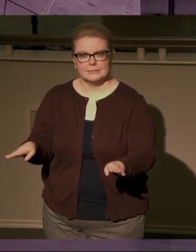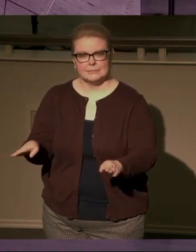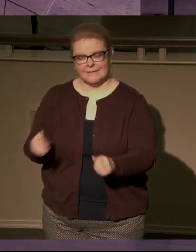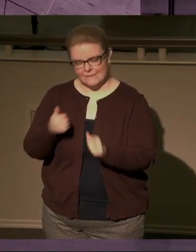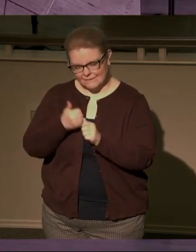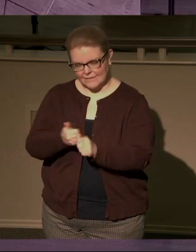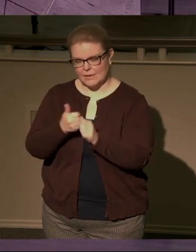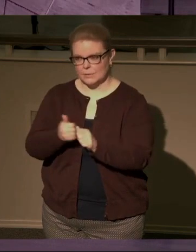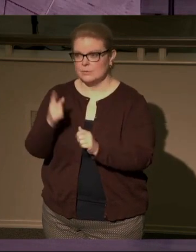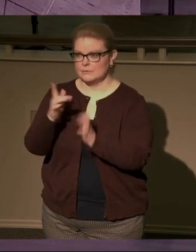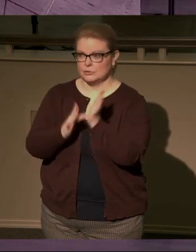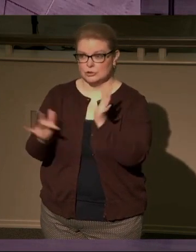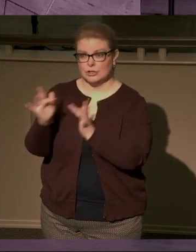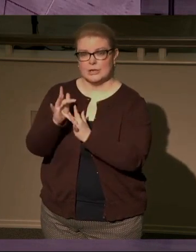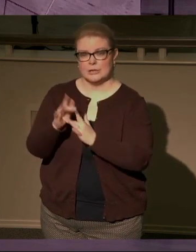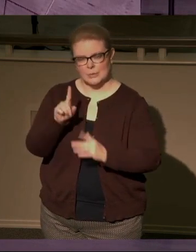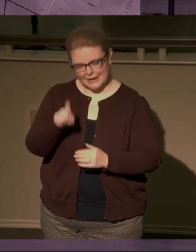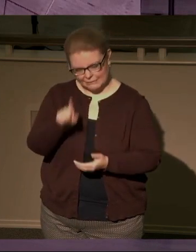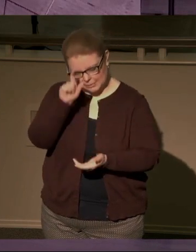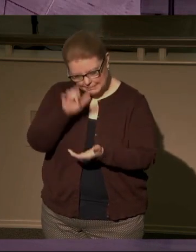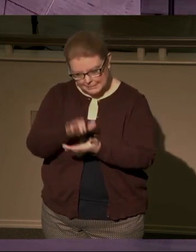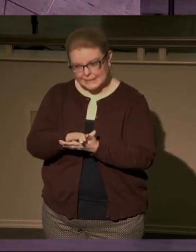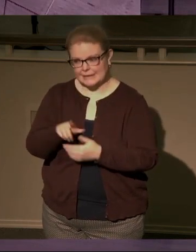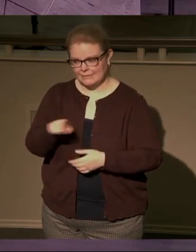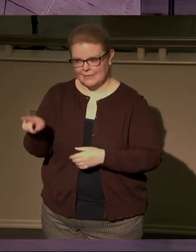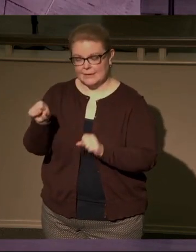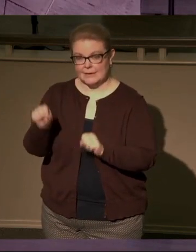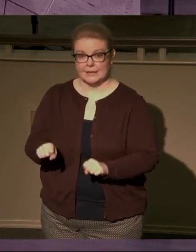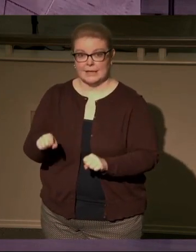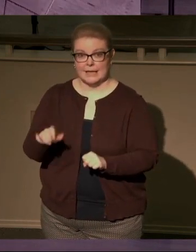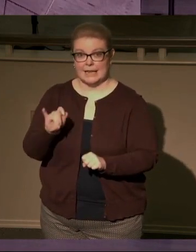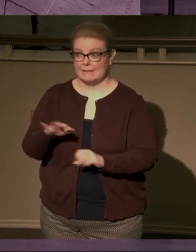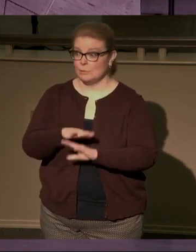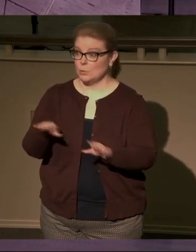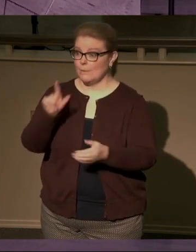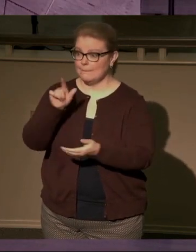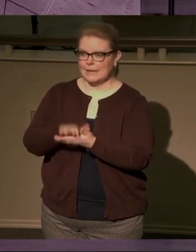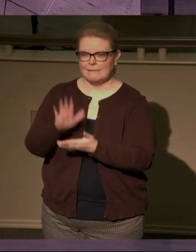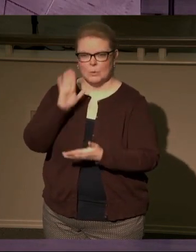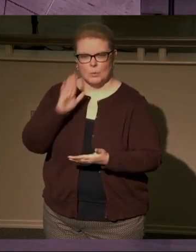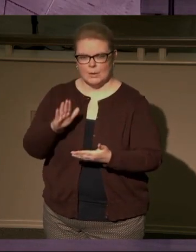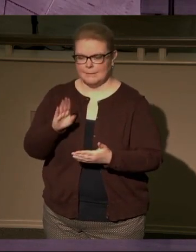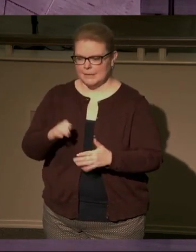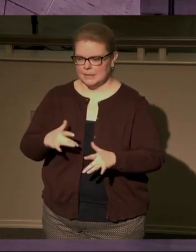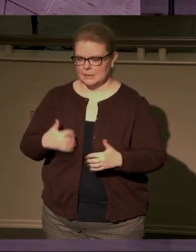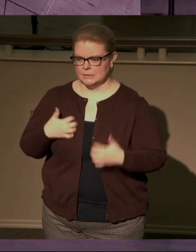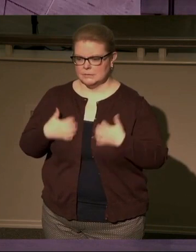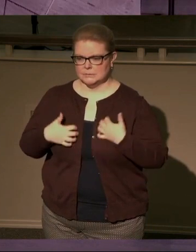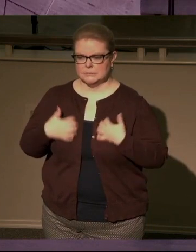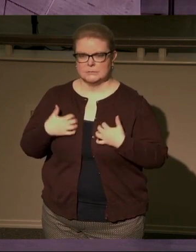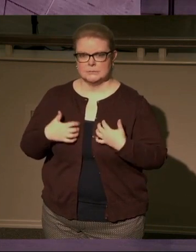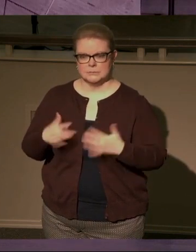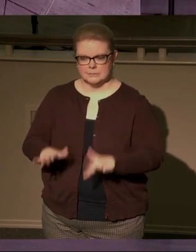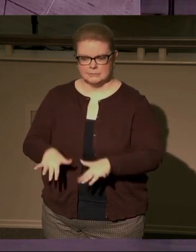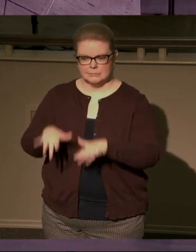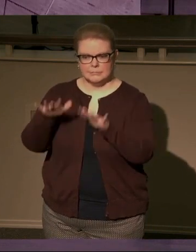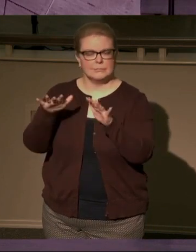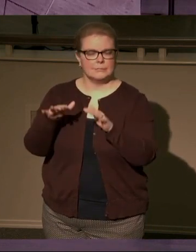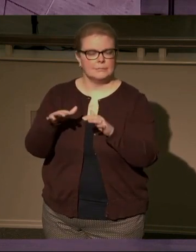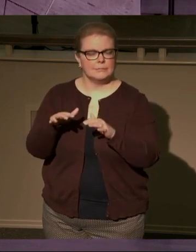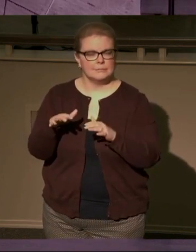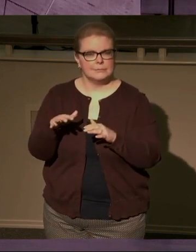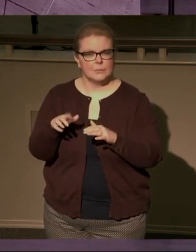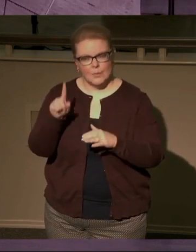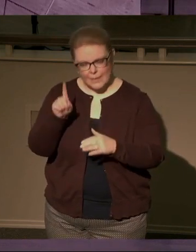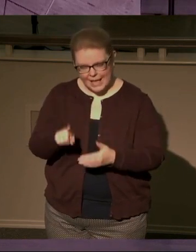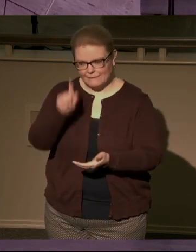followers of Jesus, and you have to believe that they can, or you will be in anxiety the rest of your life. So you have to believe that God